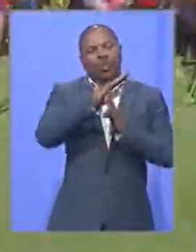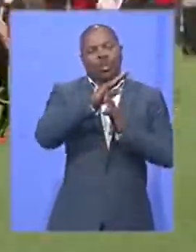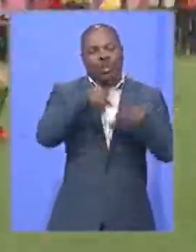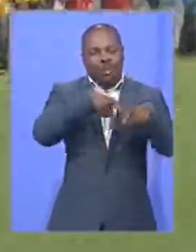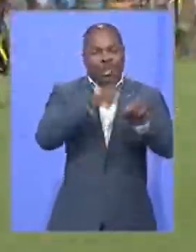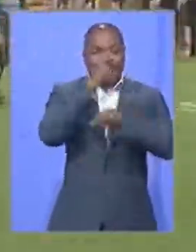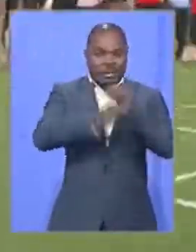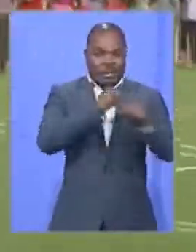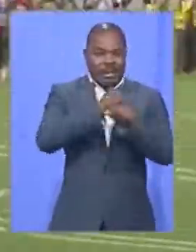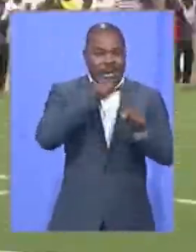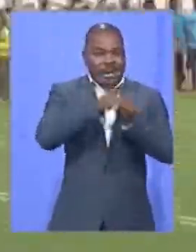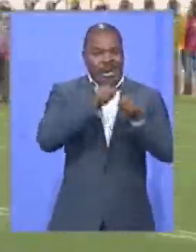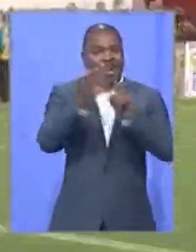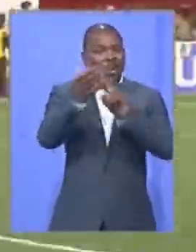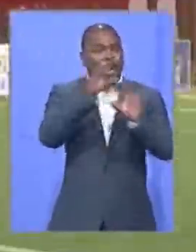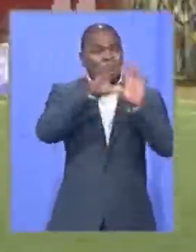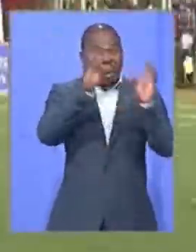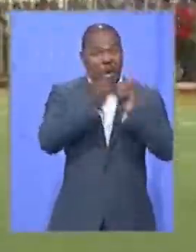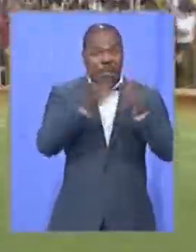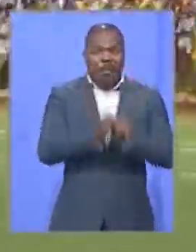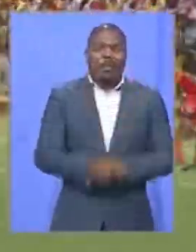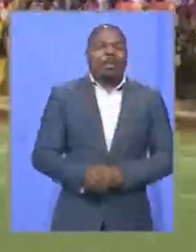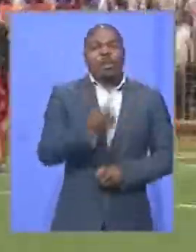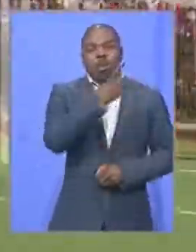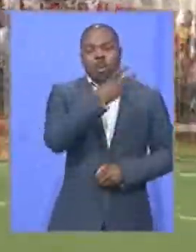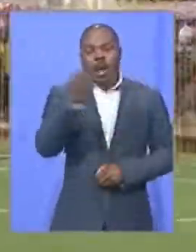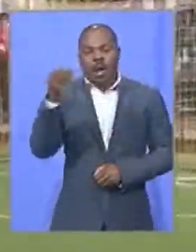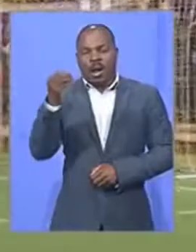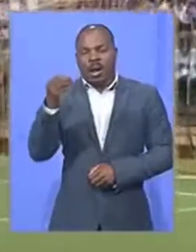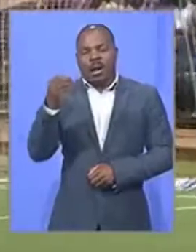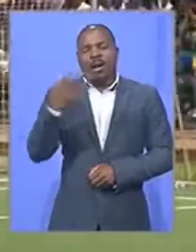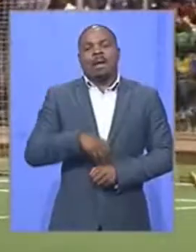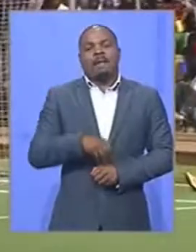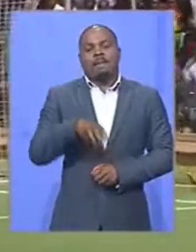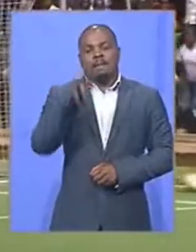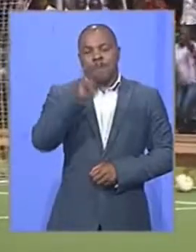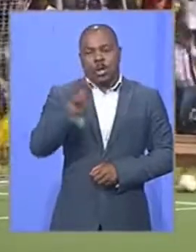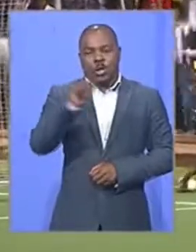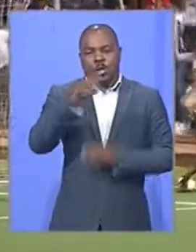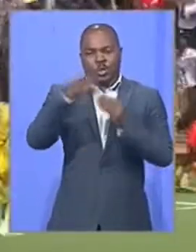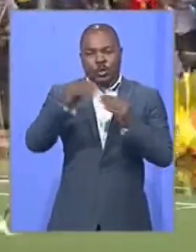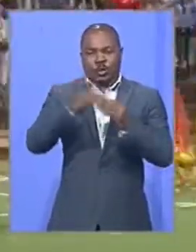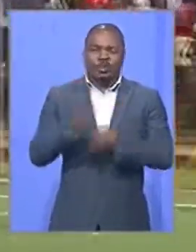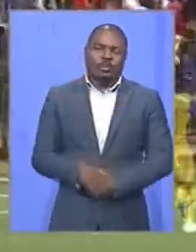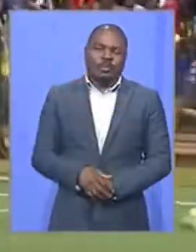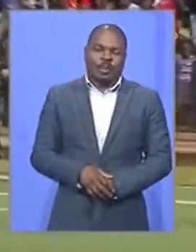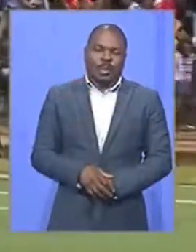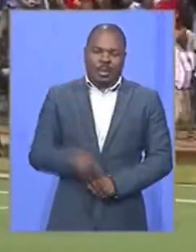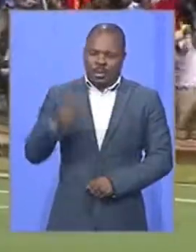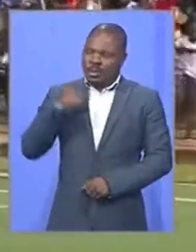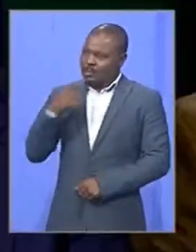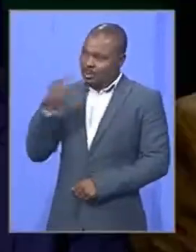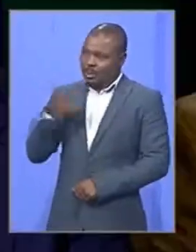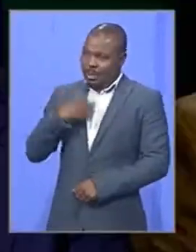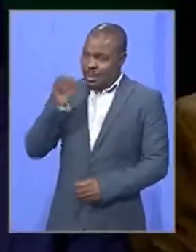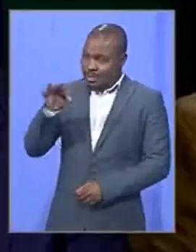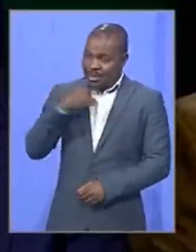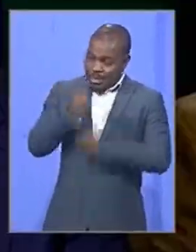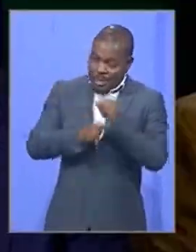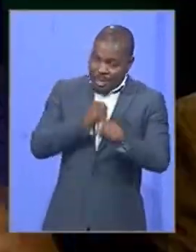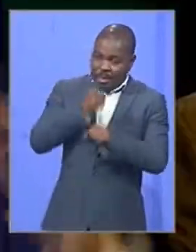moo tjhelete ya teng e leng $100 tse dimilione tse 100. We've said in the public domain, I hope to get $50 million every